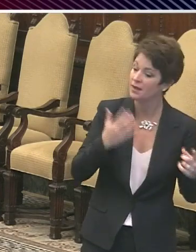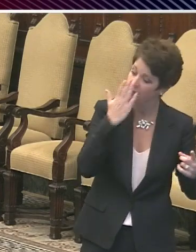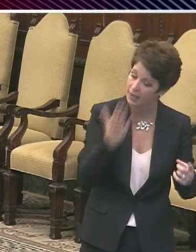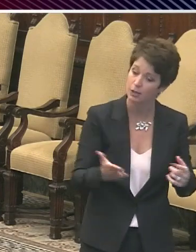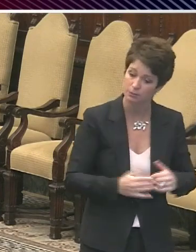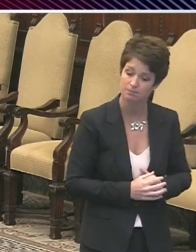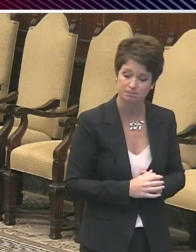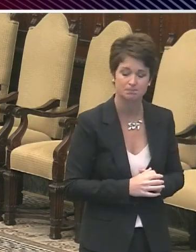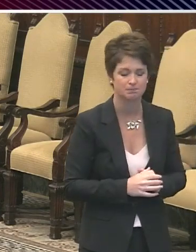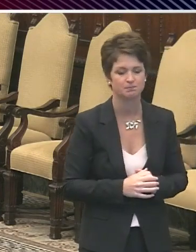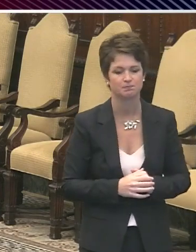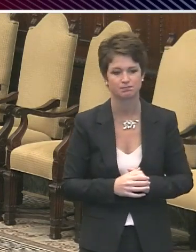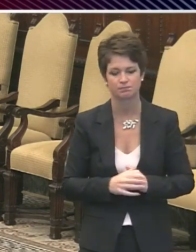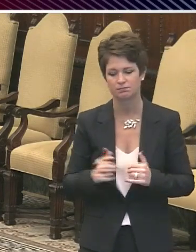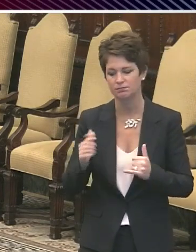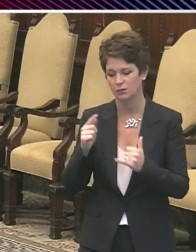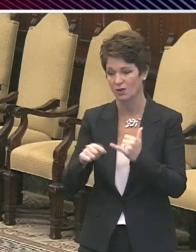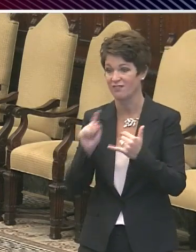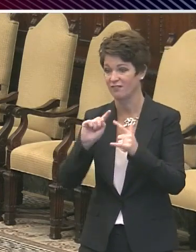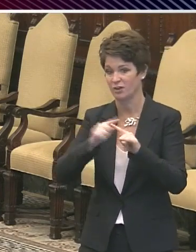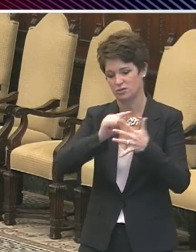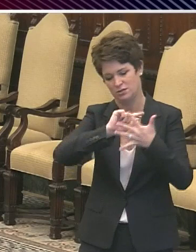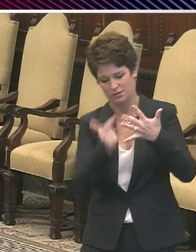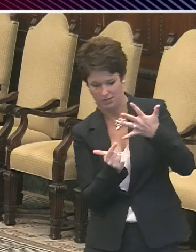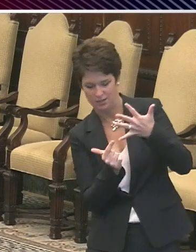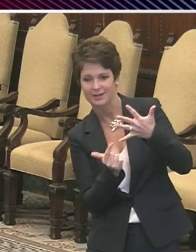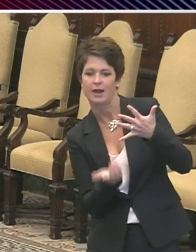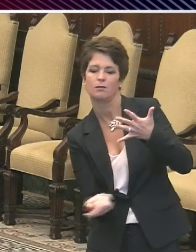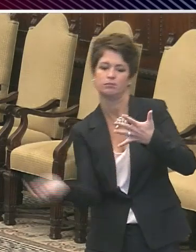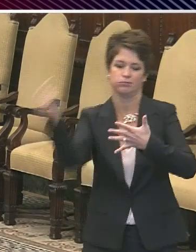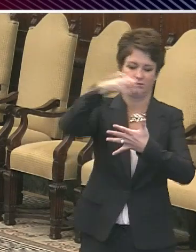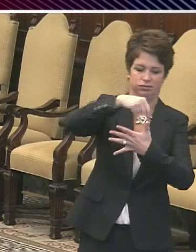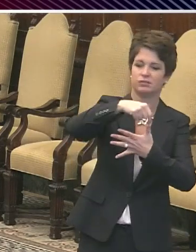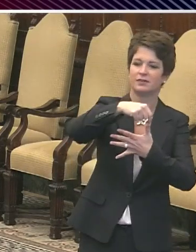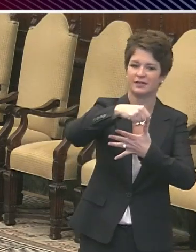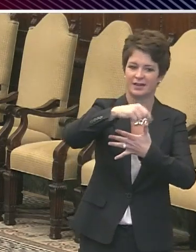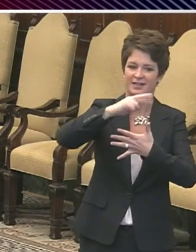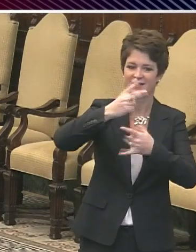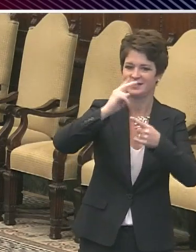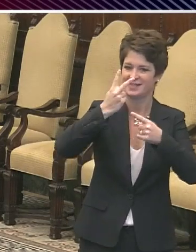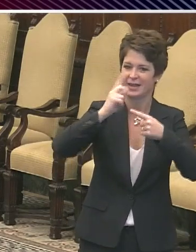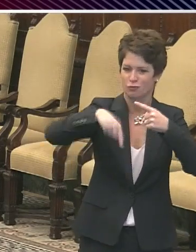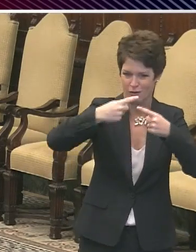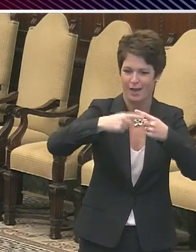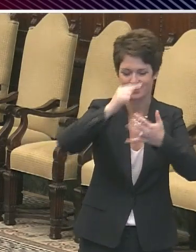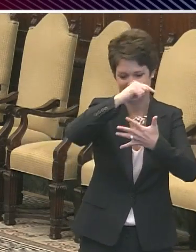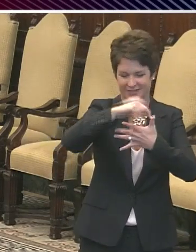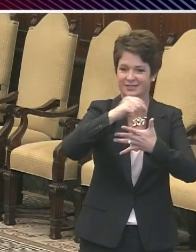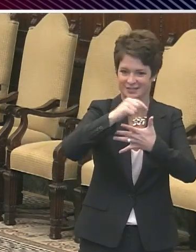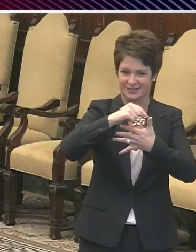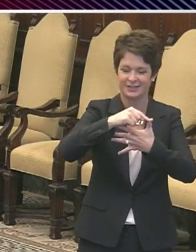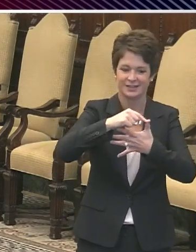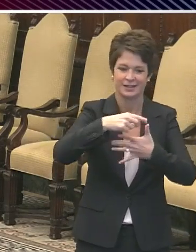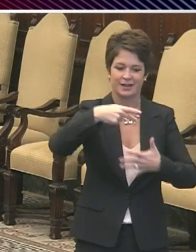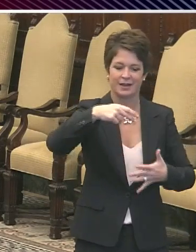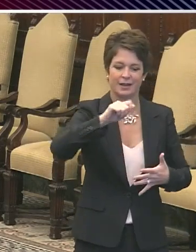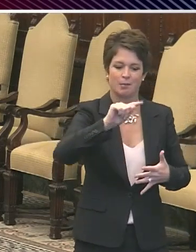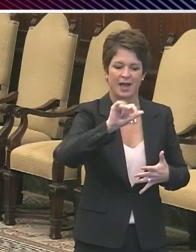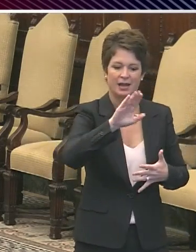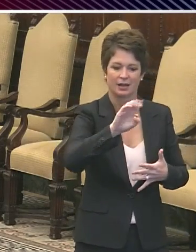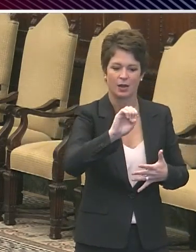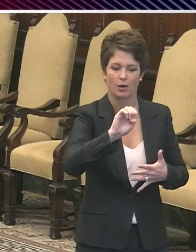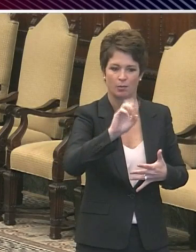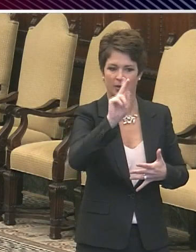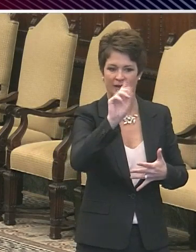you. Great. Thank you, Martin. Now the second round of questions. Let's go back to Pat Loeb